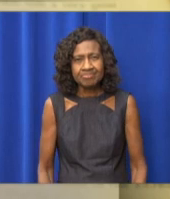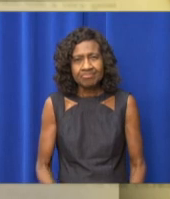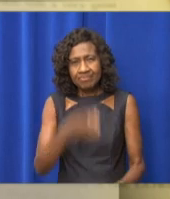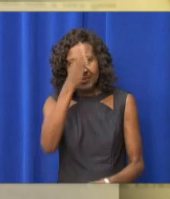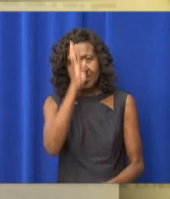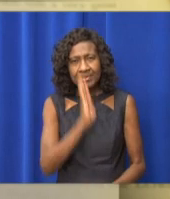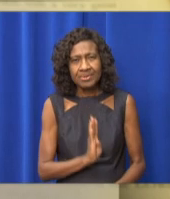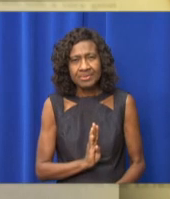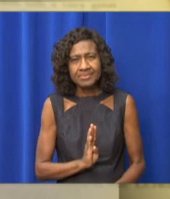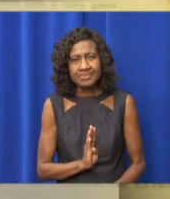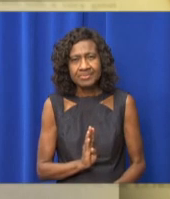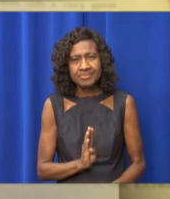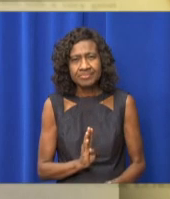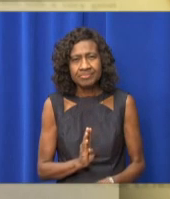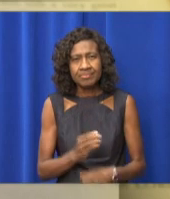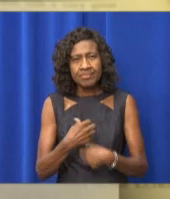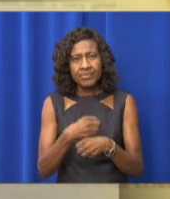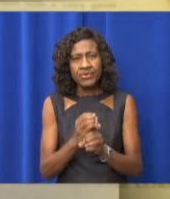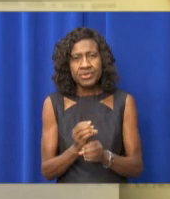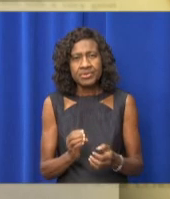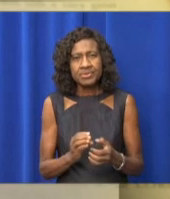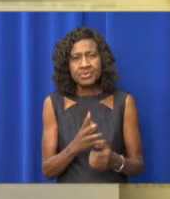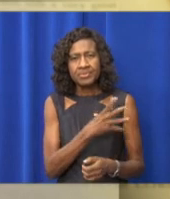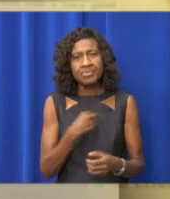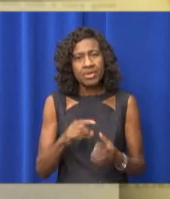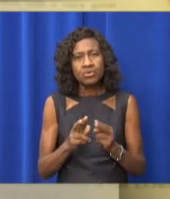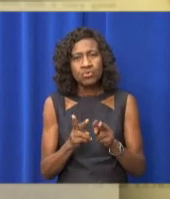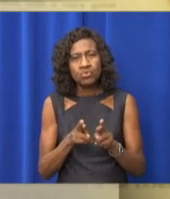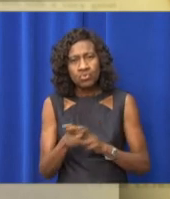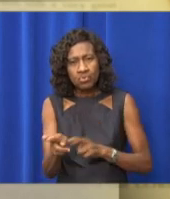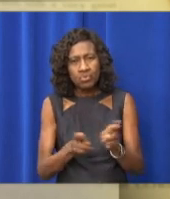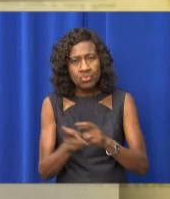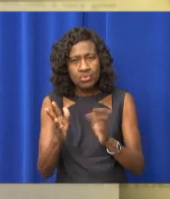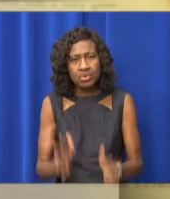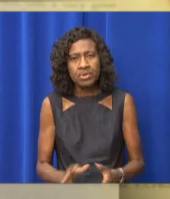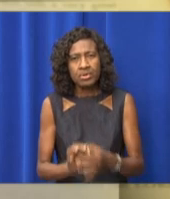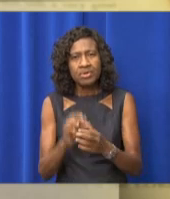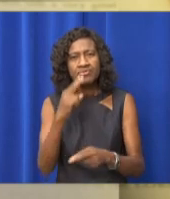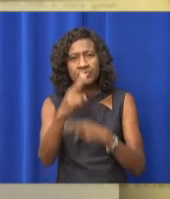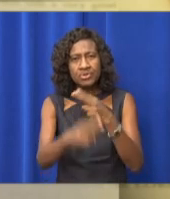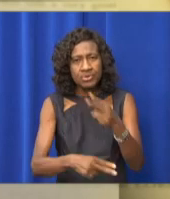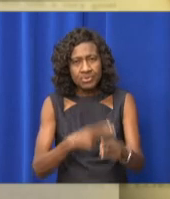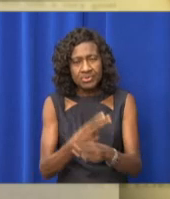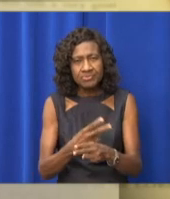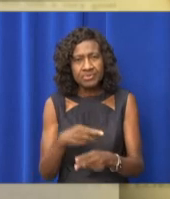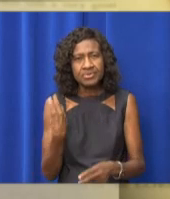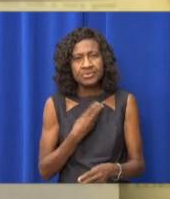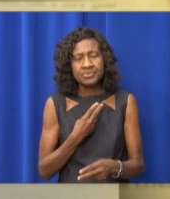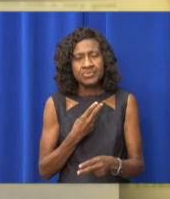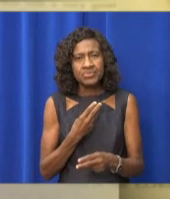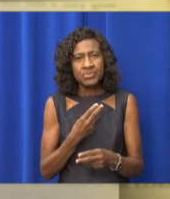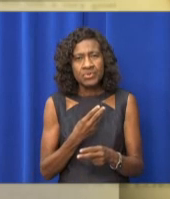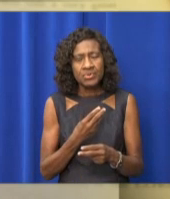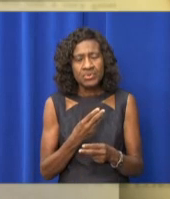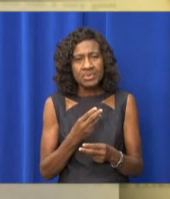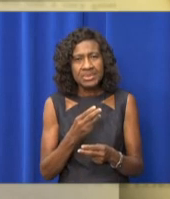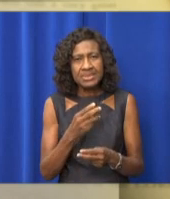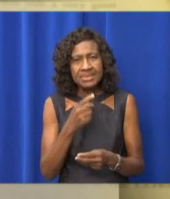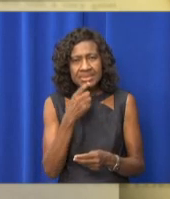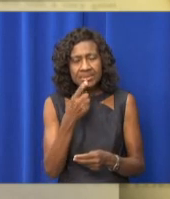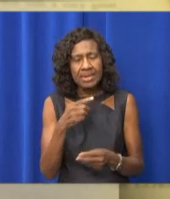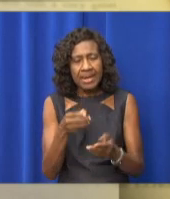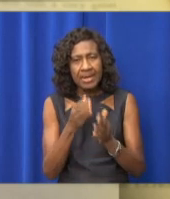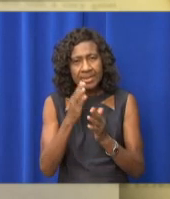Almighty God, creator and ruler of the universe, we pause at the start of this press conference to acknowledge